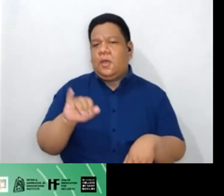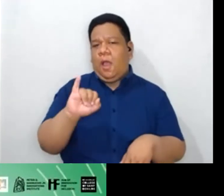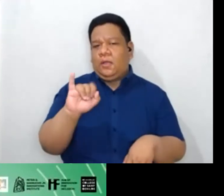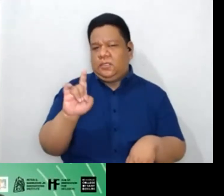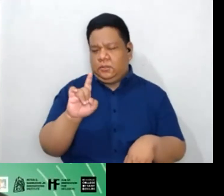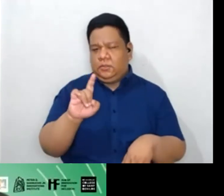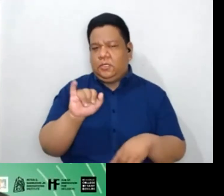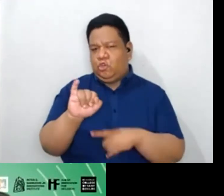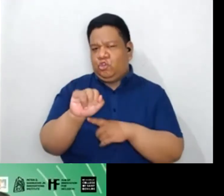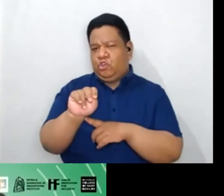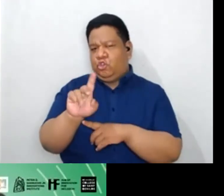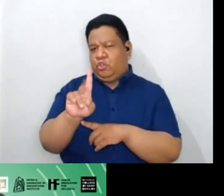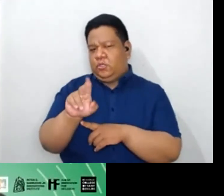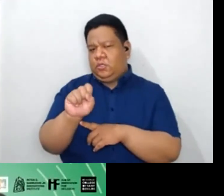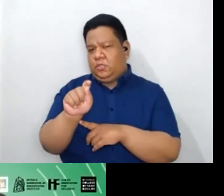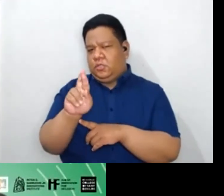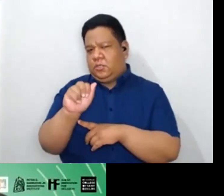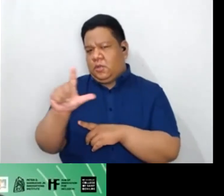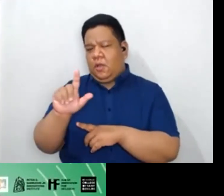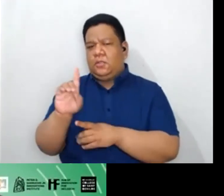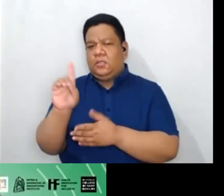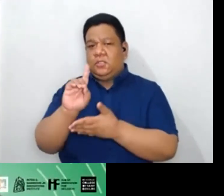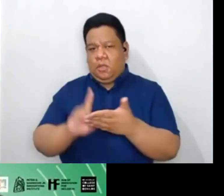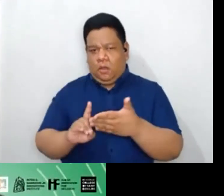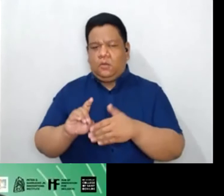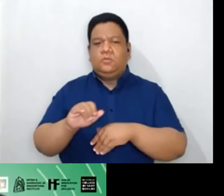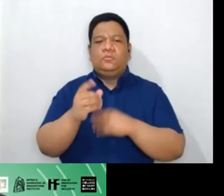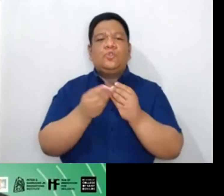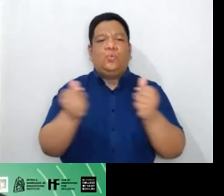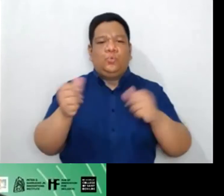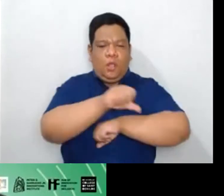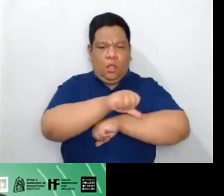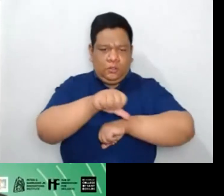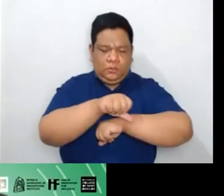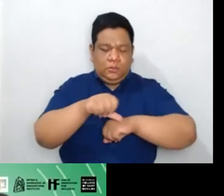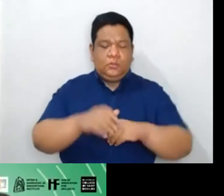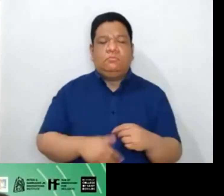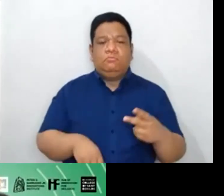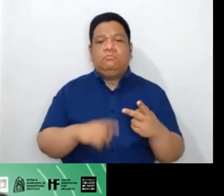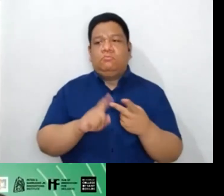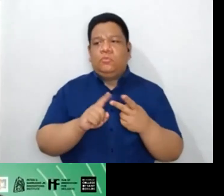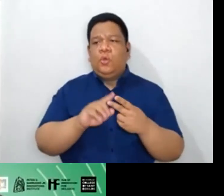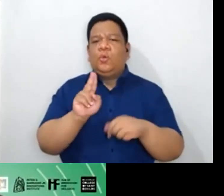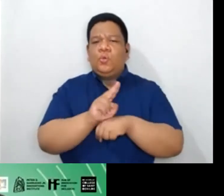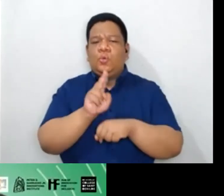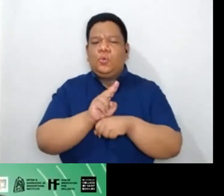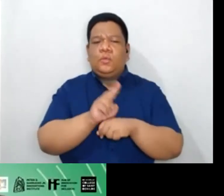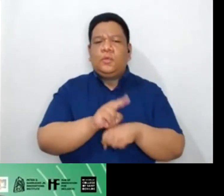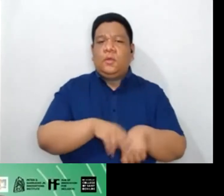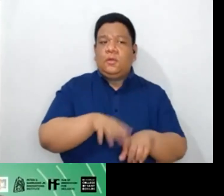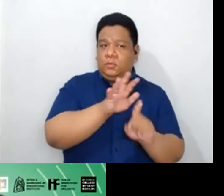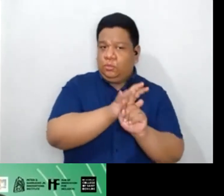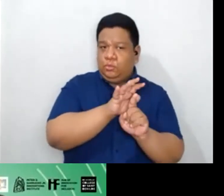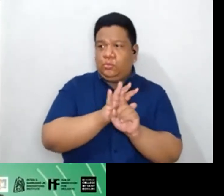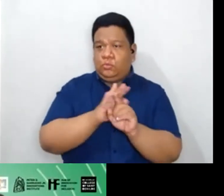architect at Accelerating Makers. He is a huge fan of using traditional and digital methods to turn